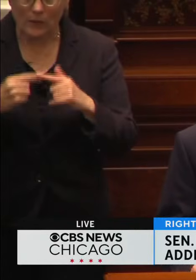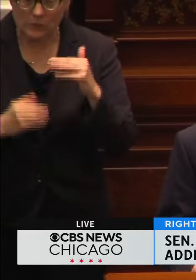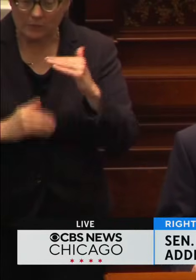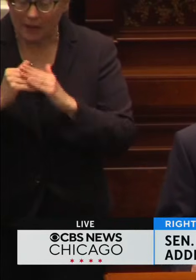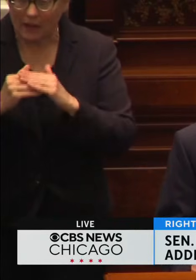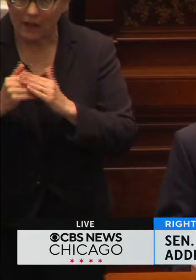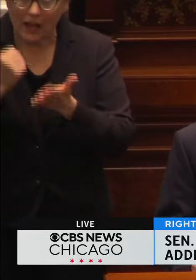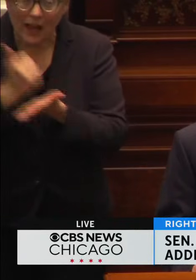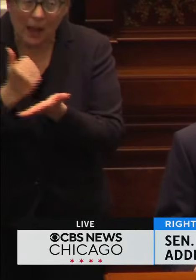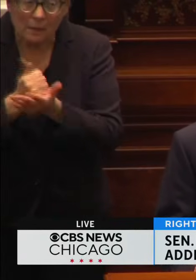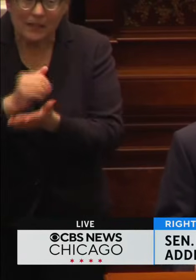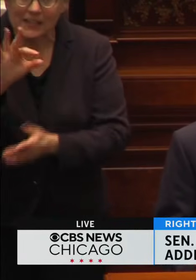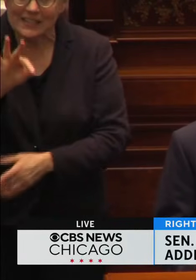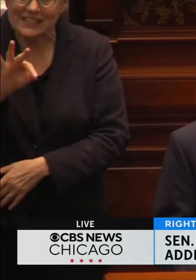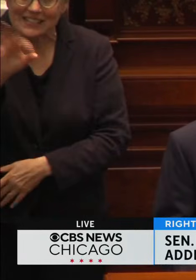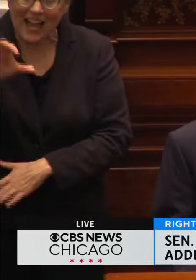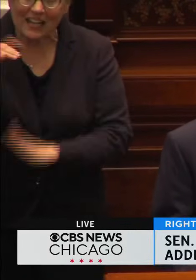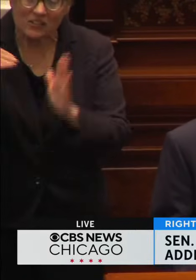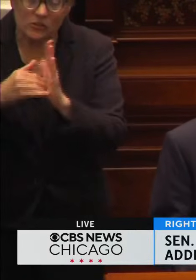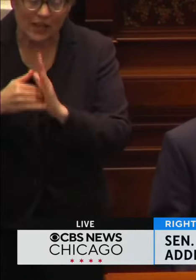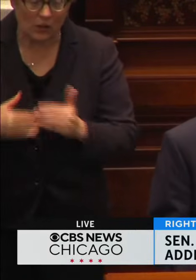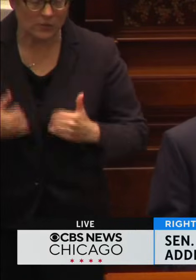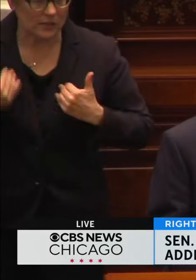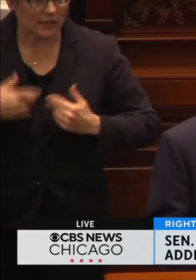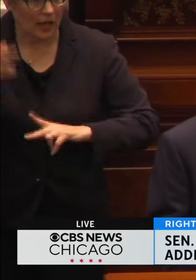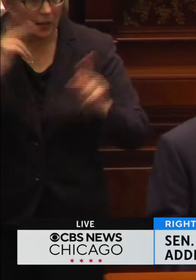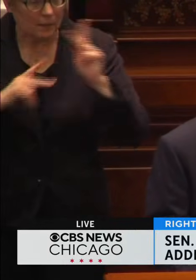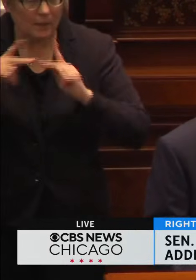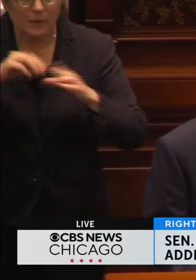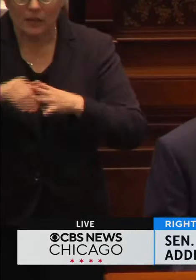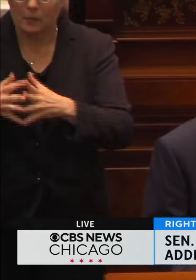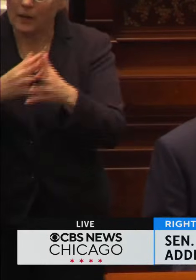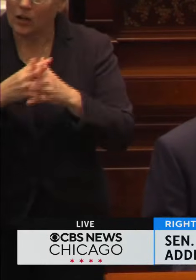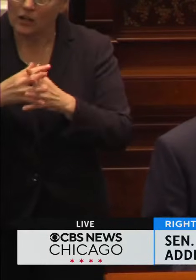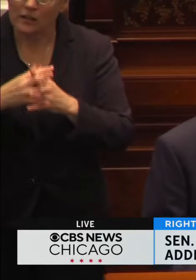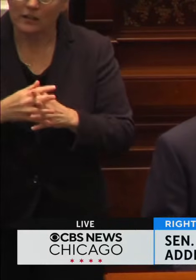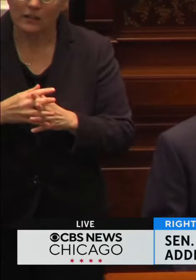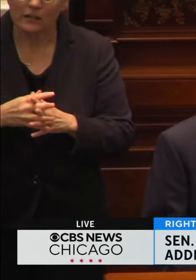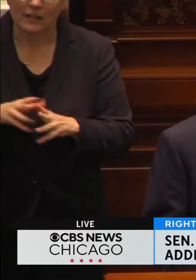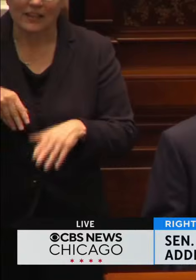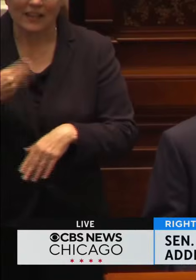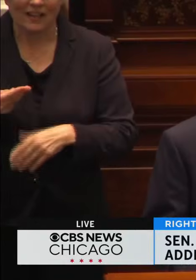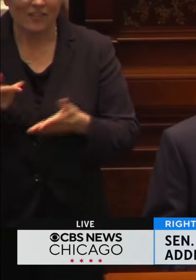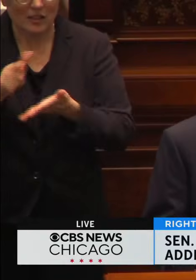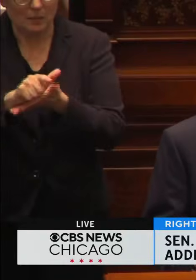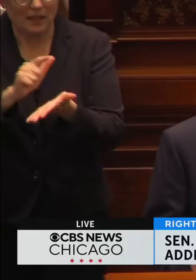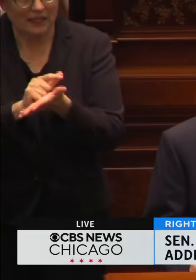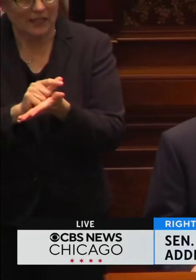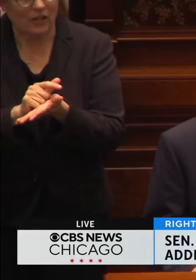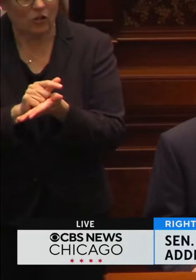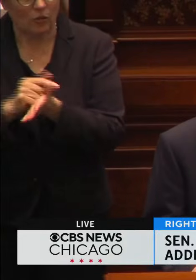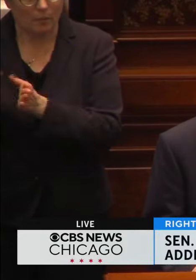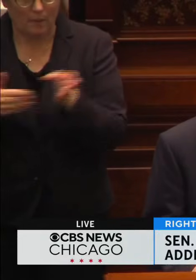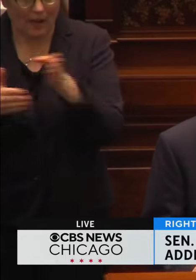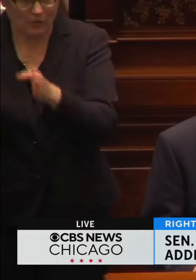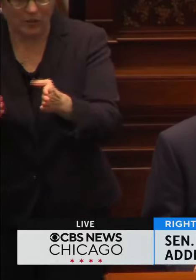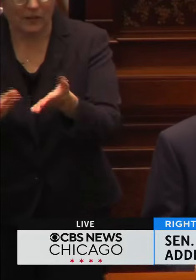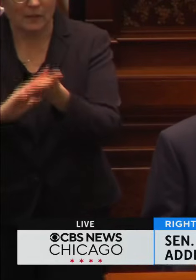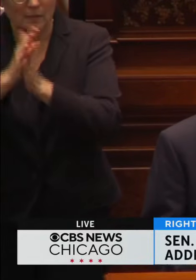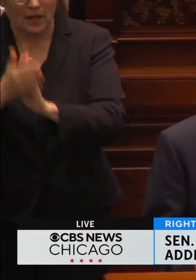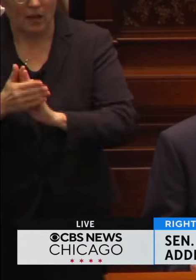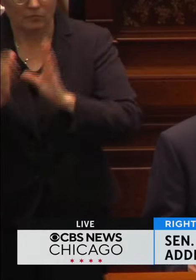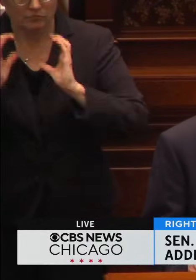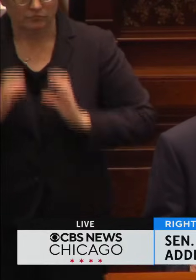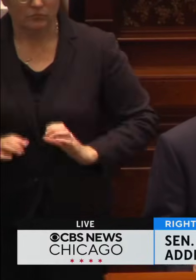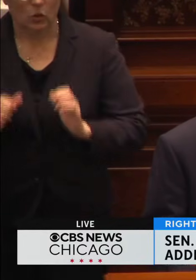900,000 young people in America, giving them the legal right to work without fear of deportation. It